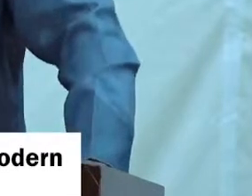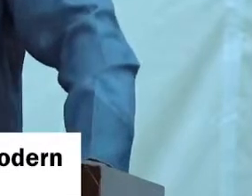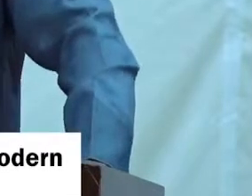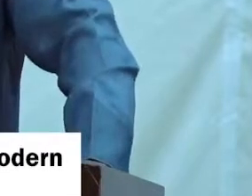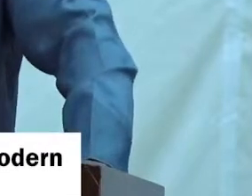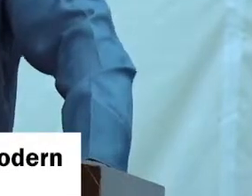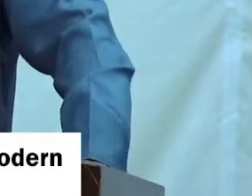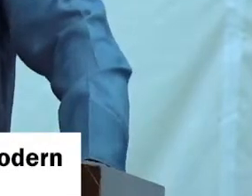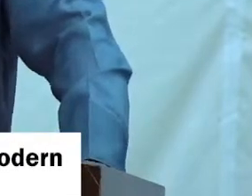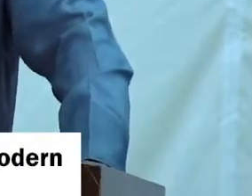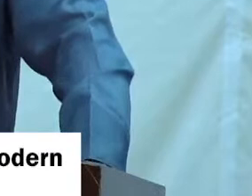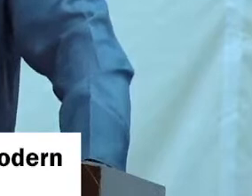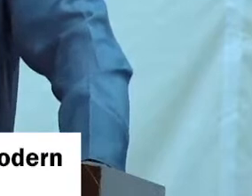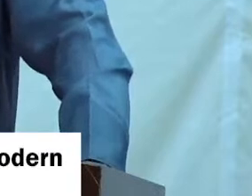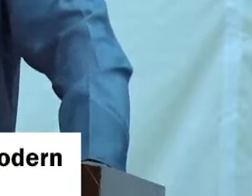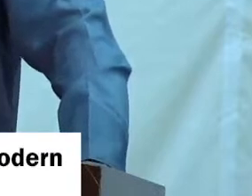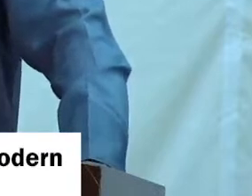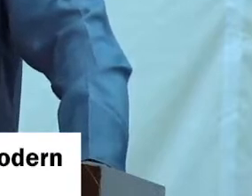and I see